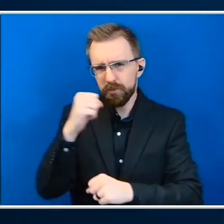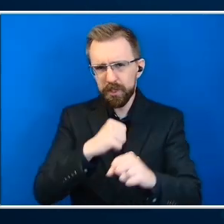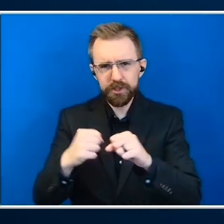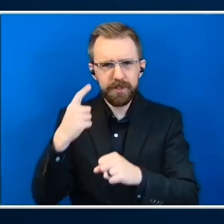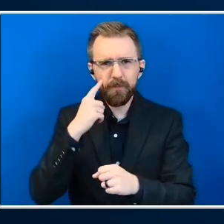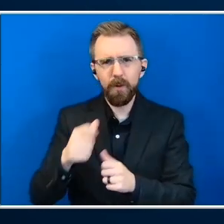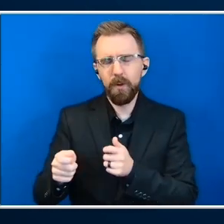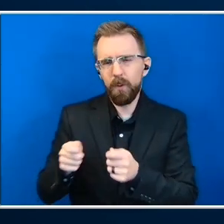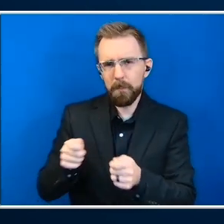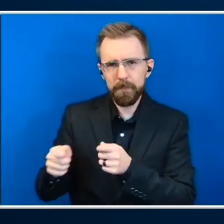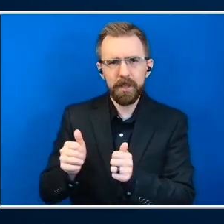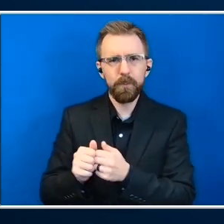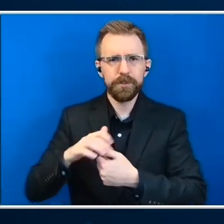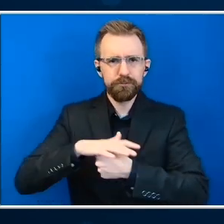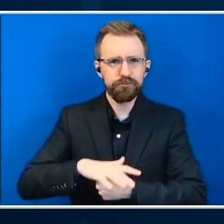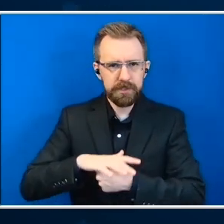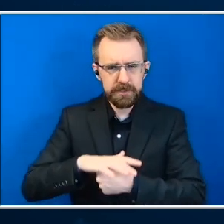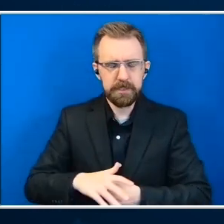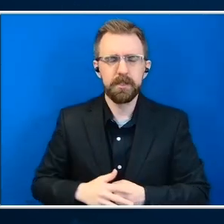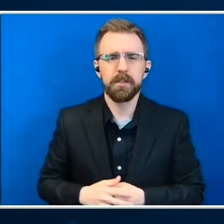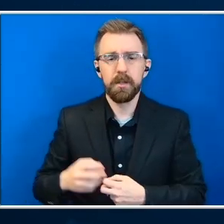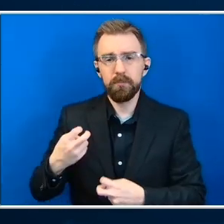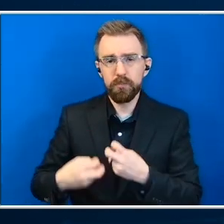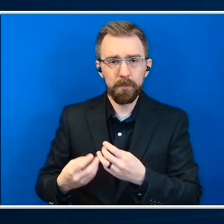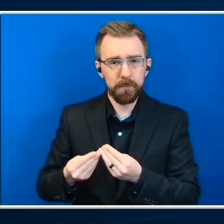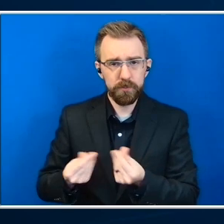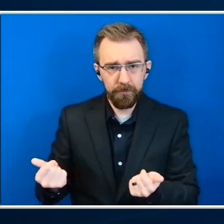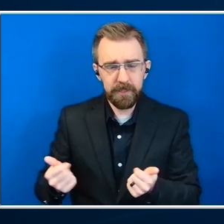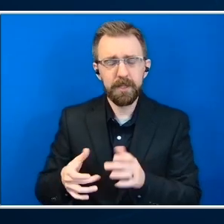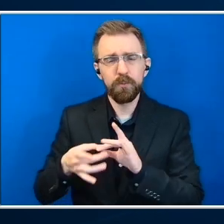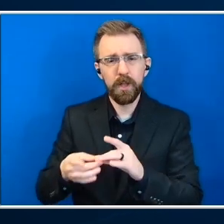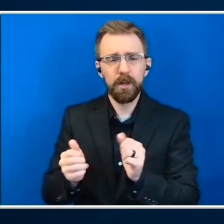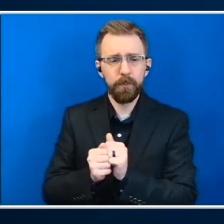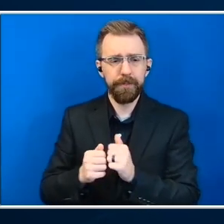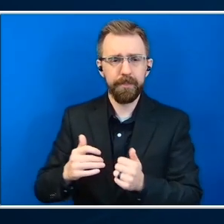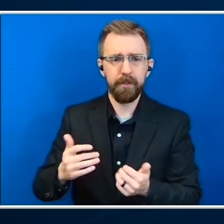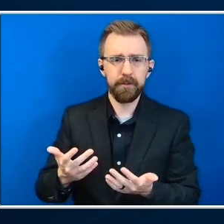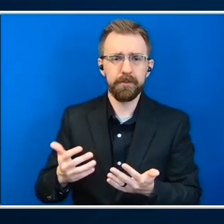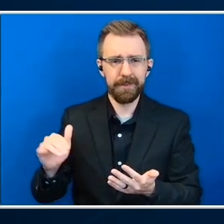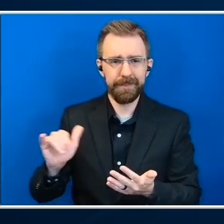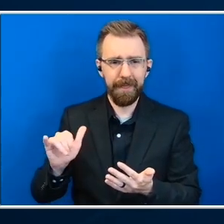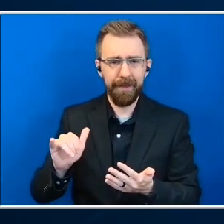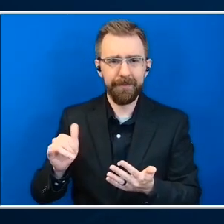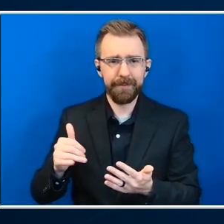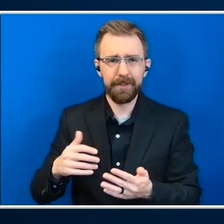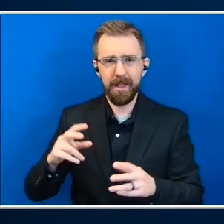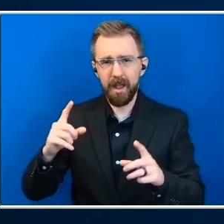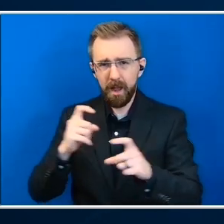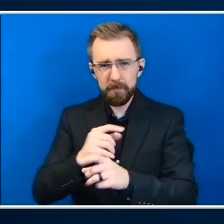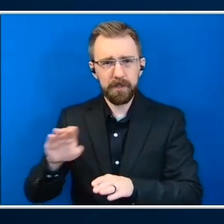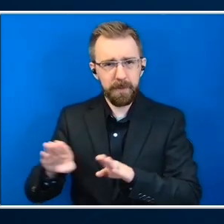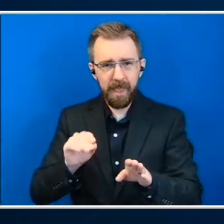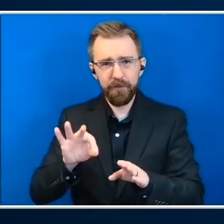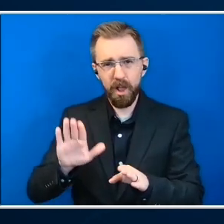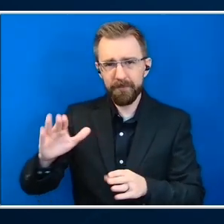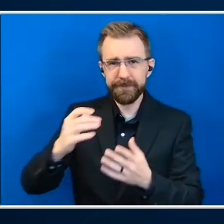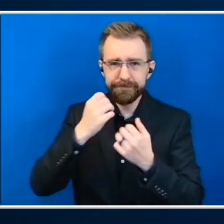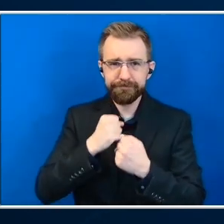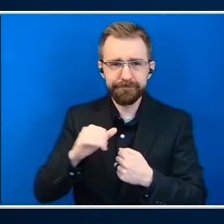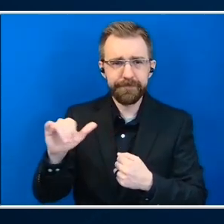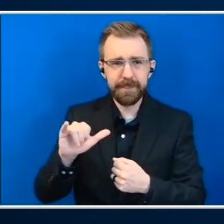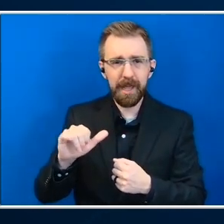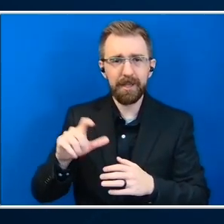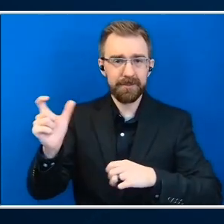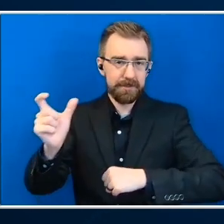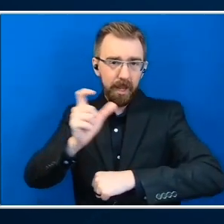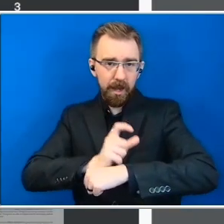stress, for problem solving related to the complex behaviors of their loved ones, like sundowning, for example, like